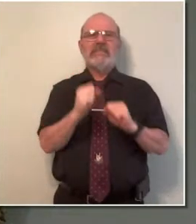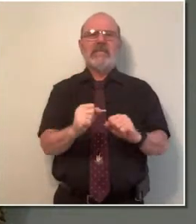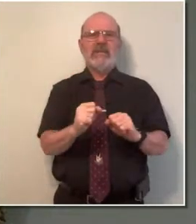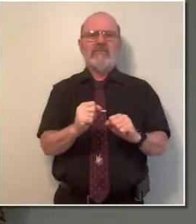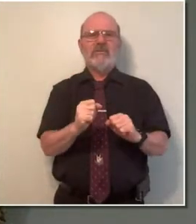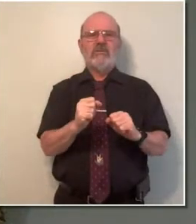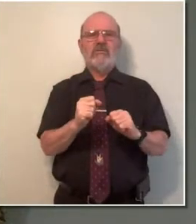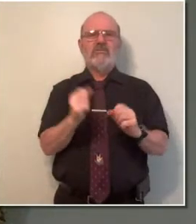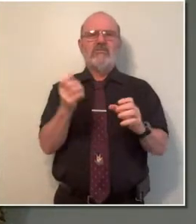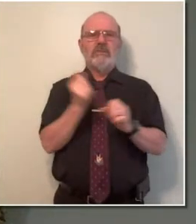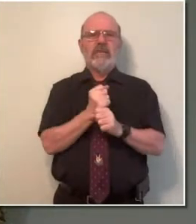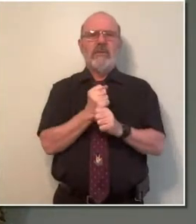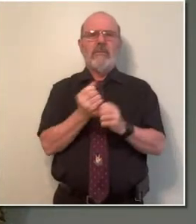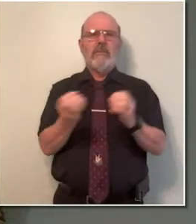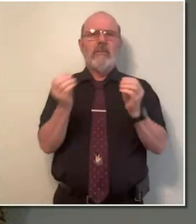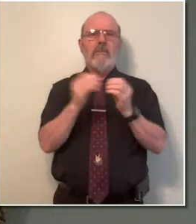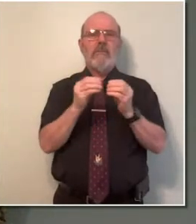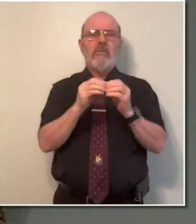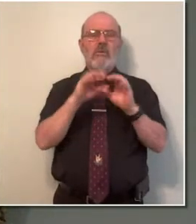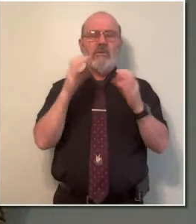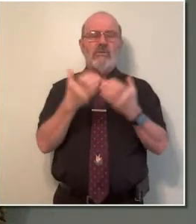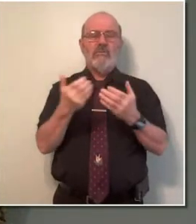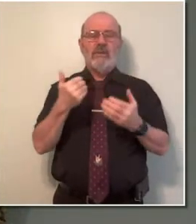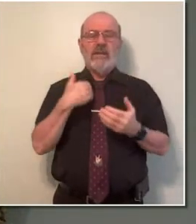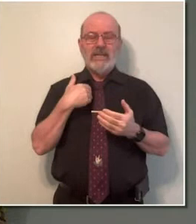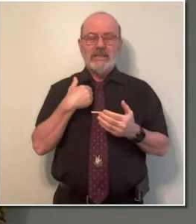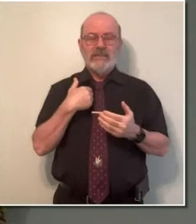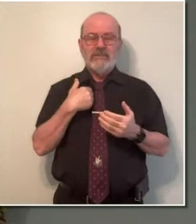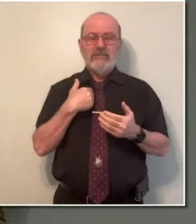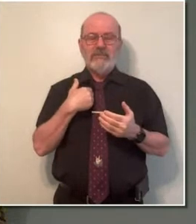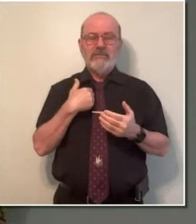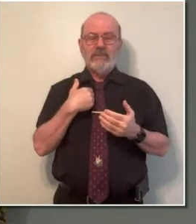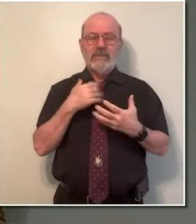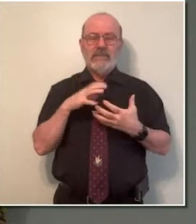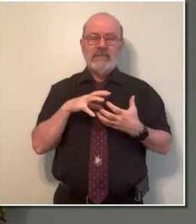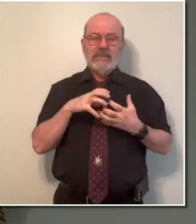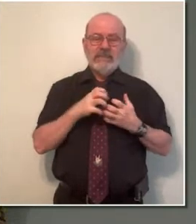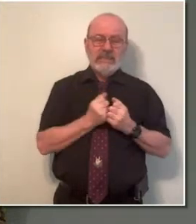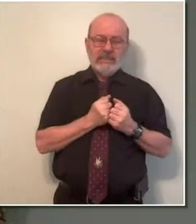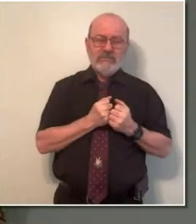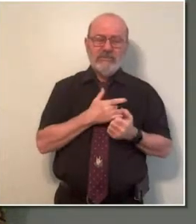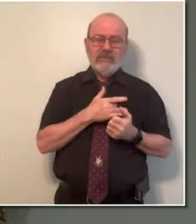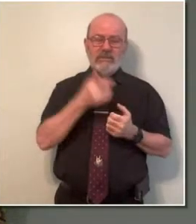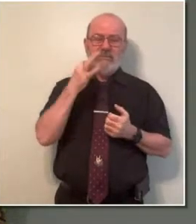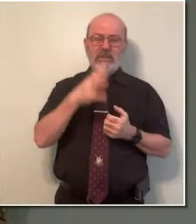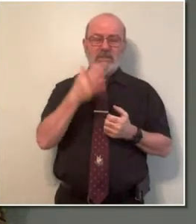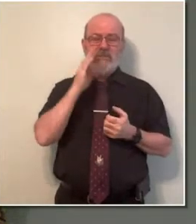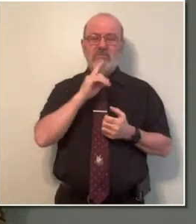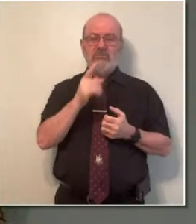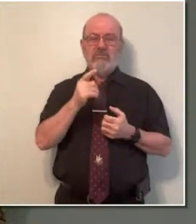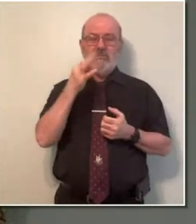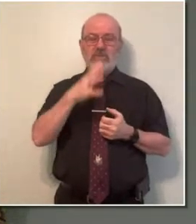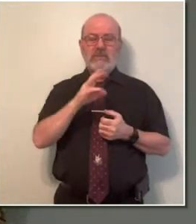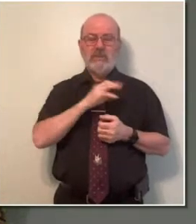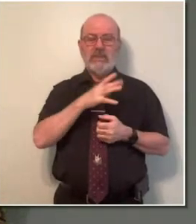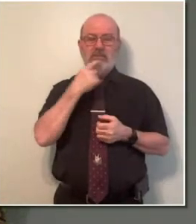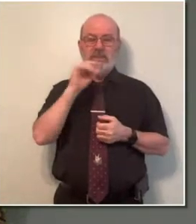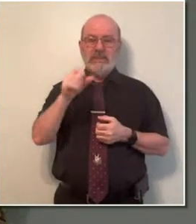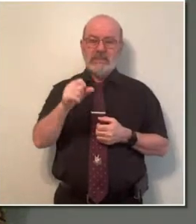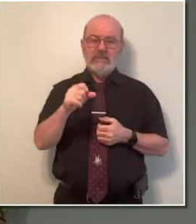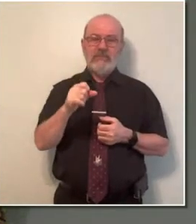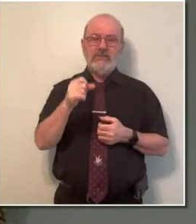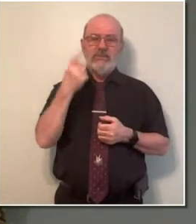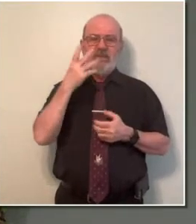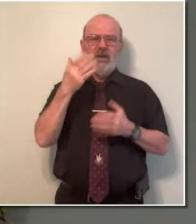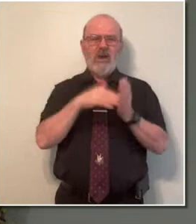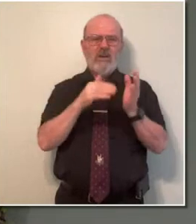attain more of what the world has, it grieves the heart of a pastor, and I'm sure a pastor would agree with me, to see how often